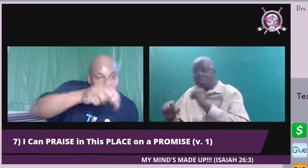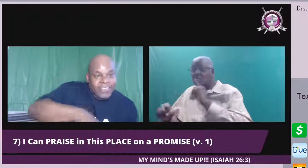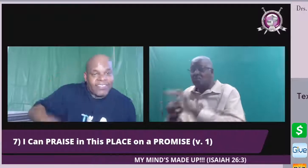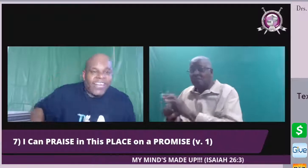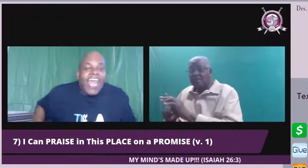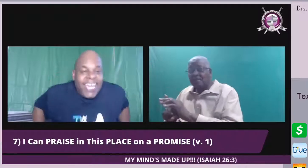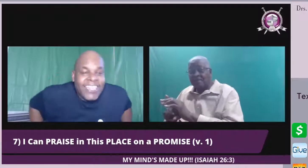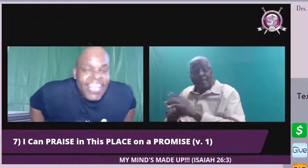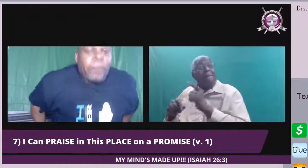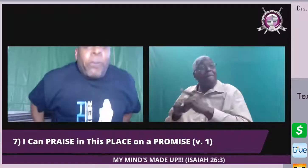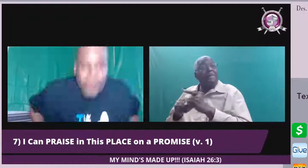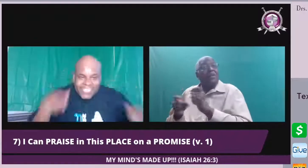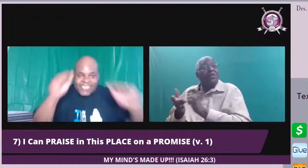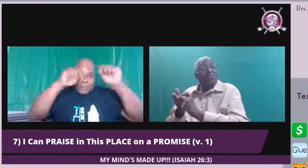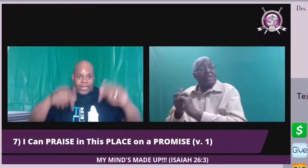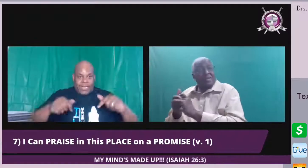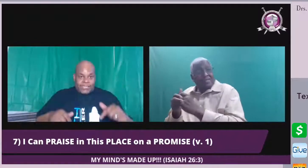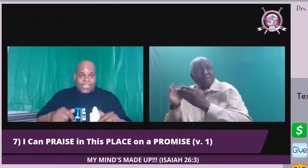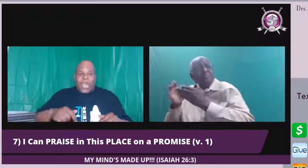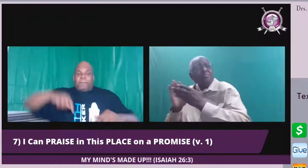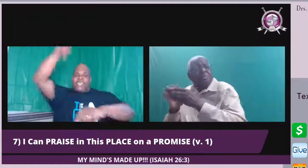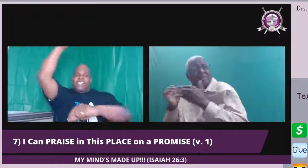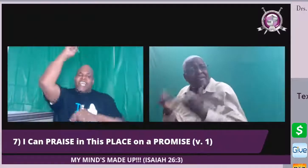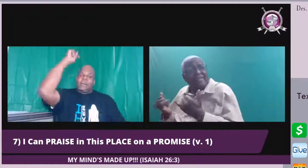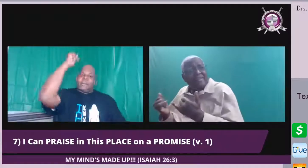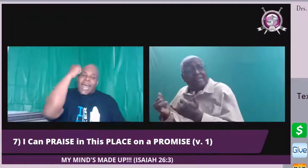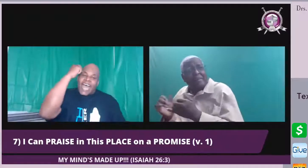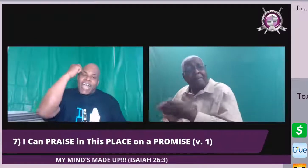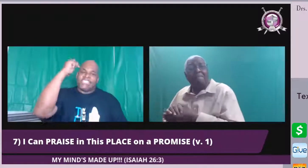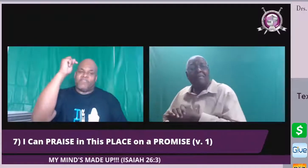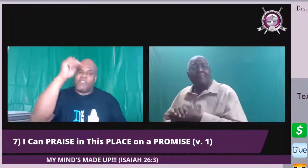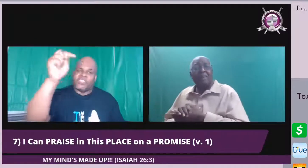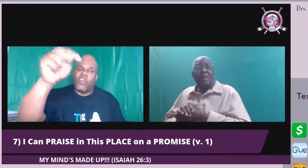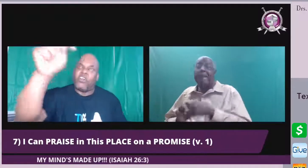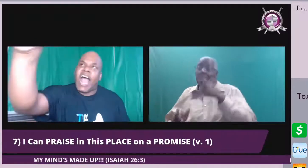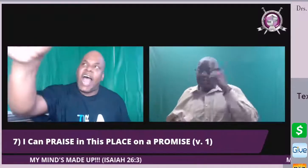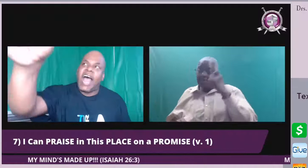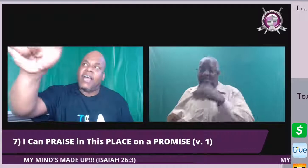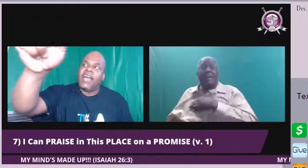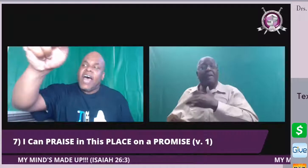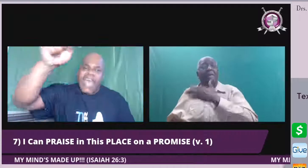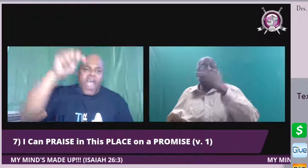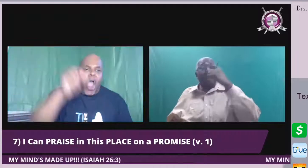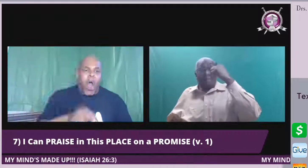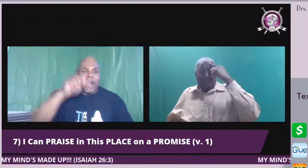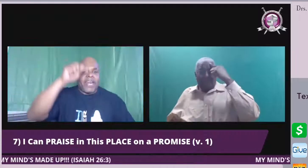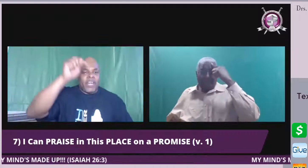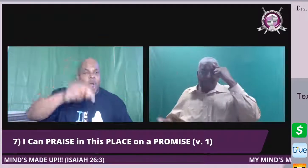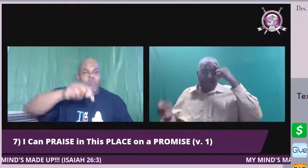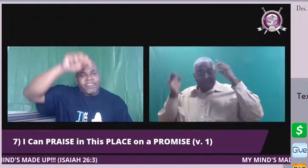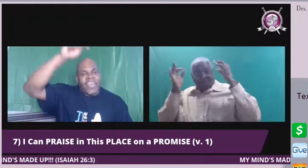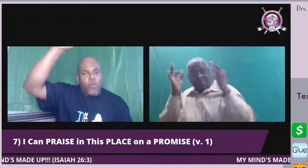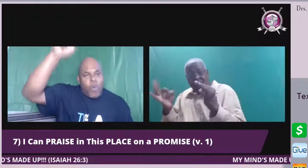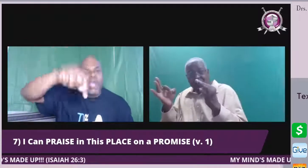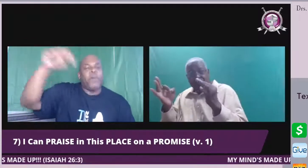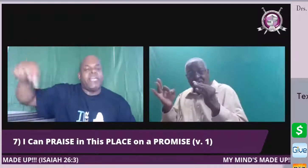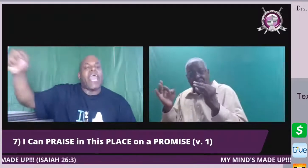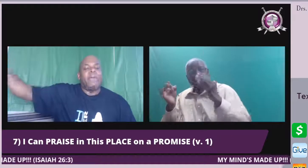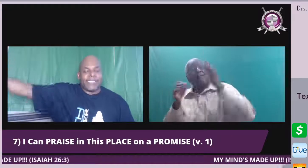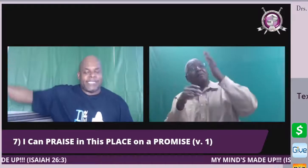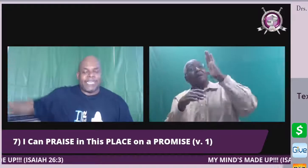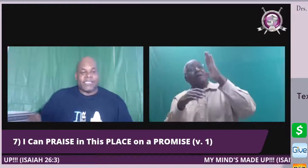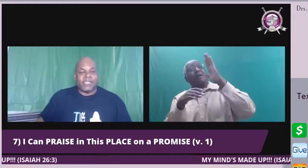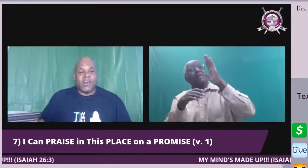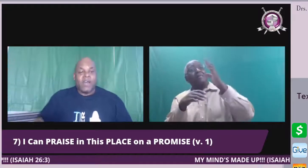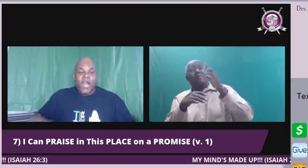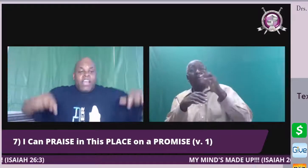in the present, in their present place, because their mind is fixed on God. They already know that they will be